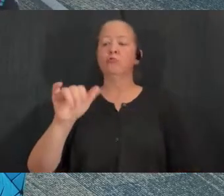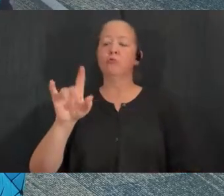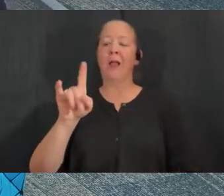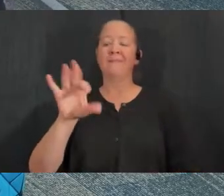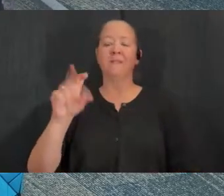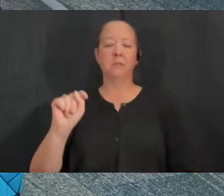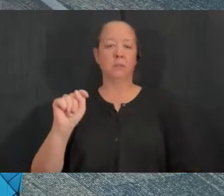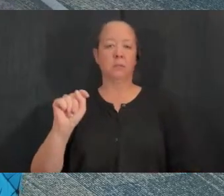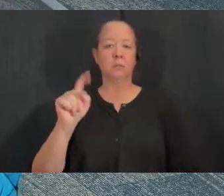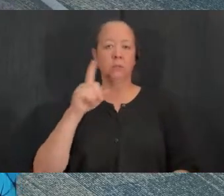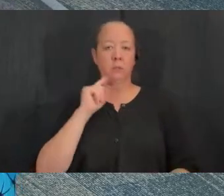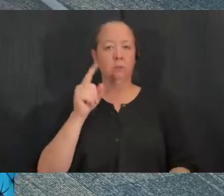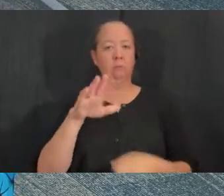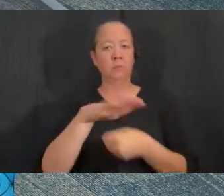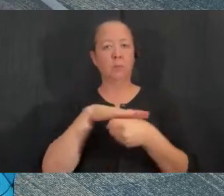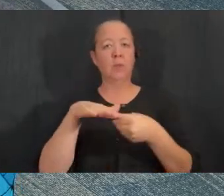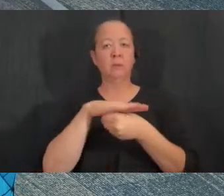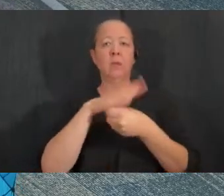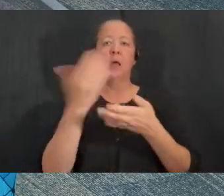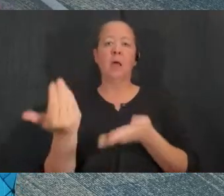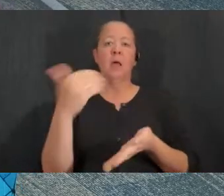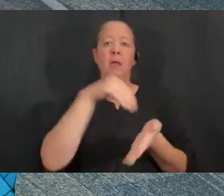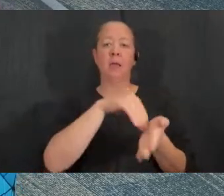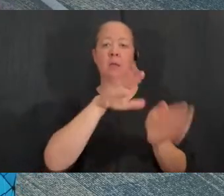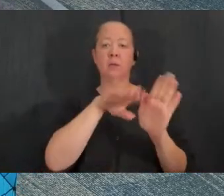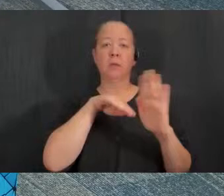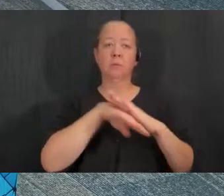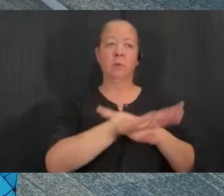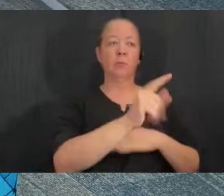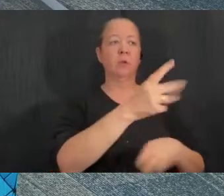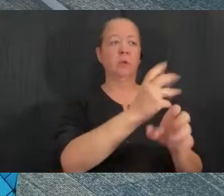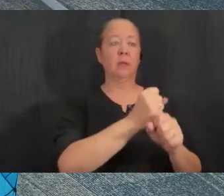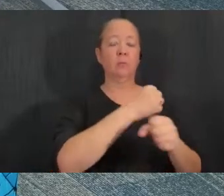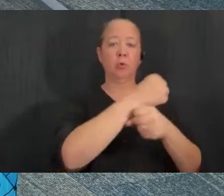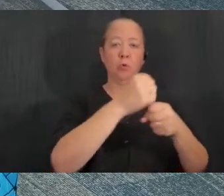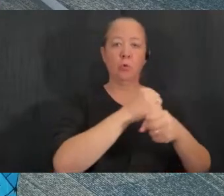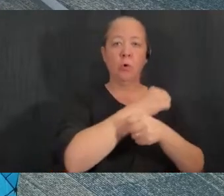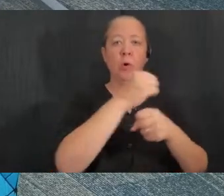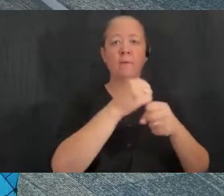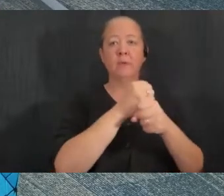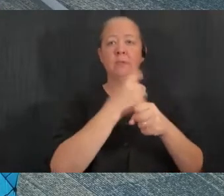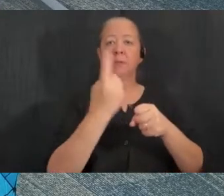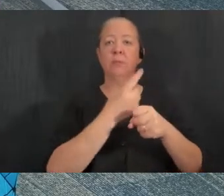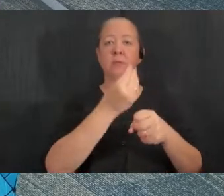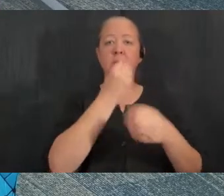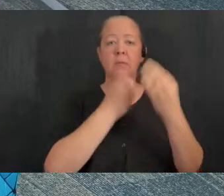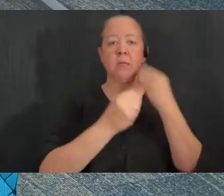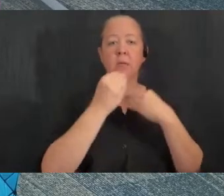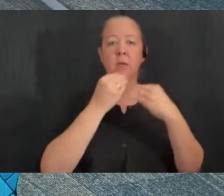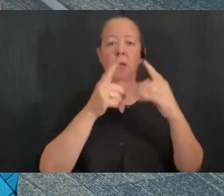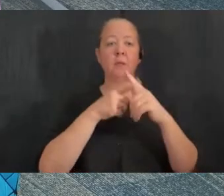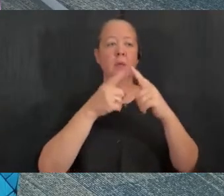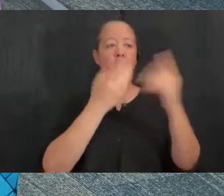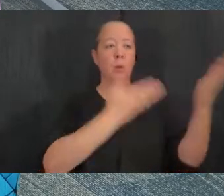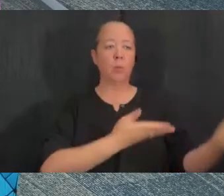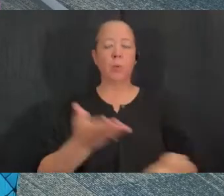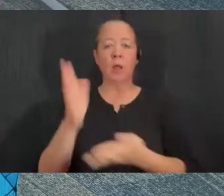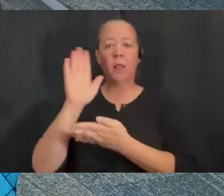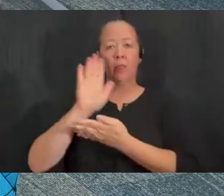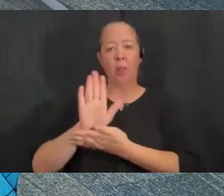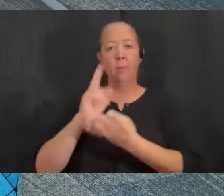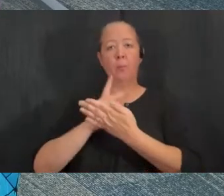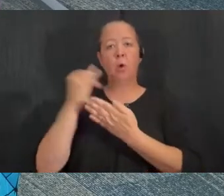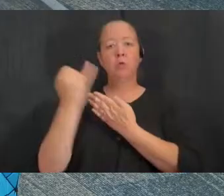again, folks can come in, they can grab a cup of coffee, something to eat, and then they can go upstairs, work on their projects. We intend to hold